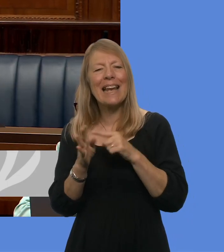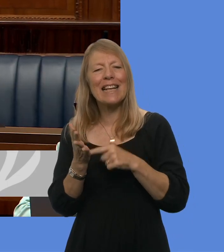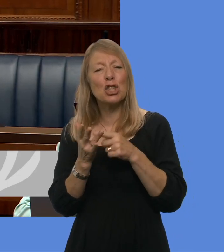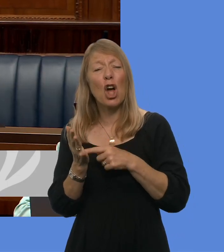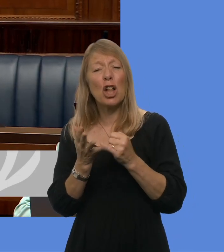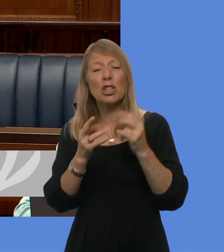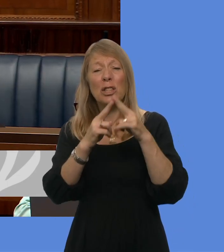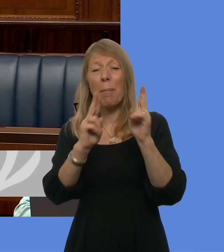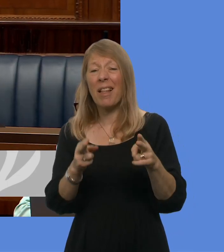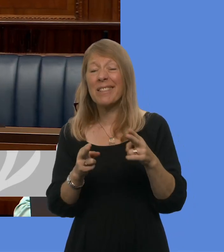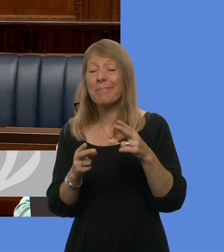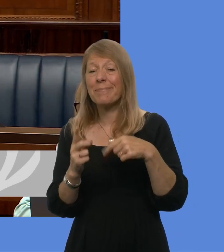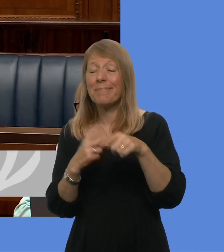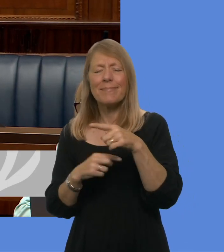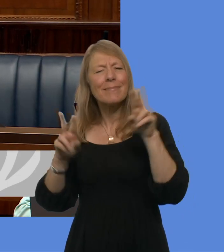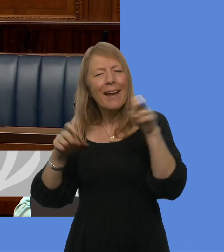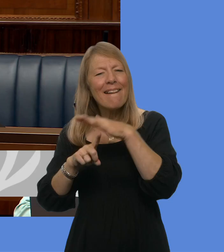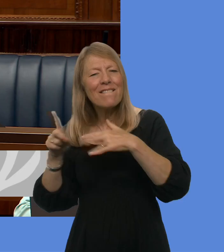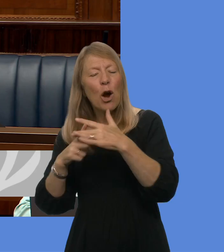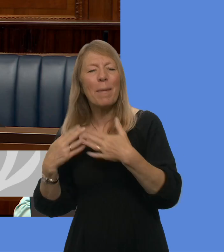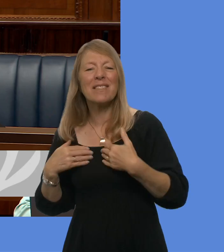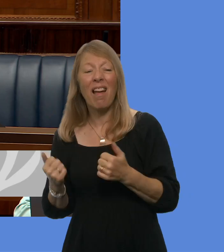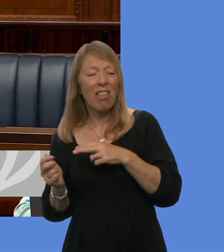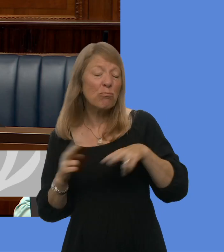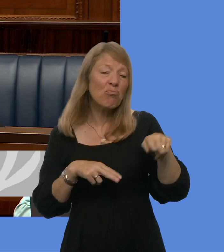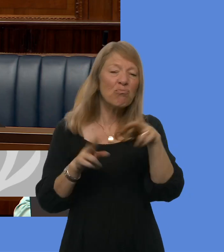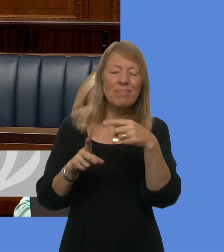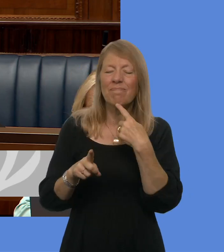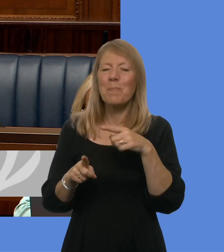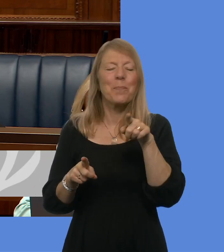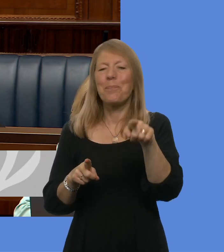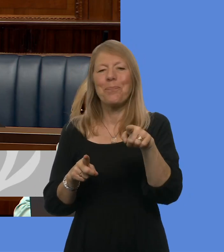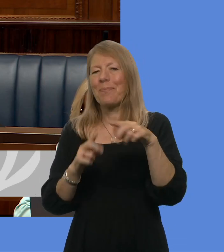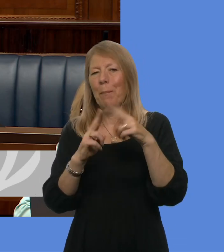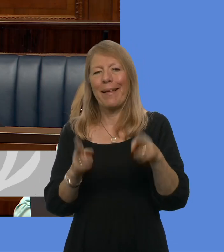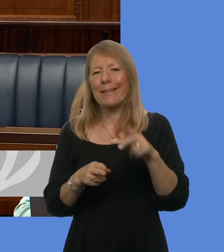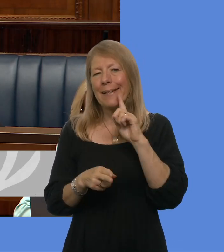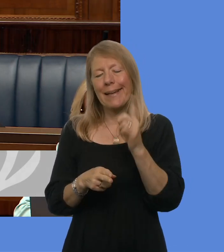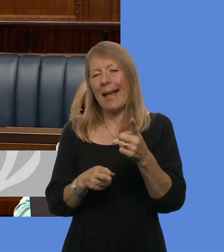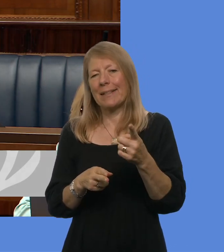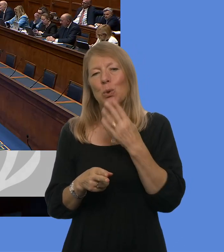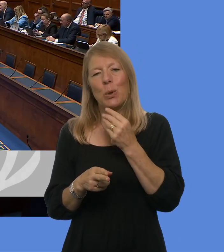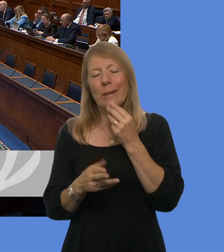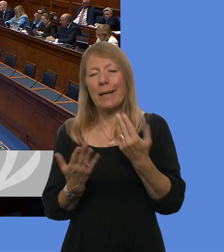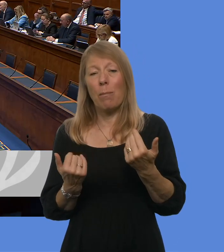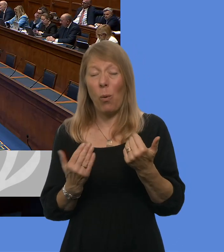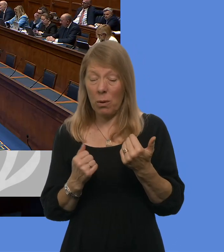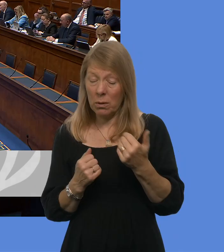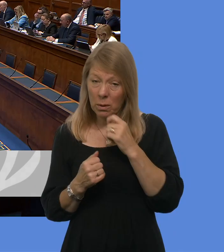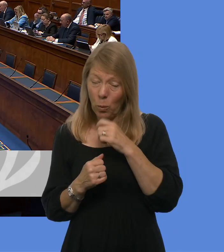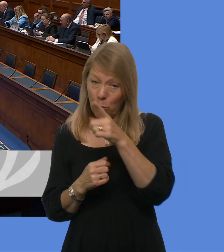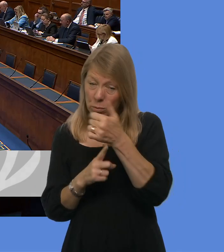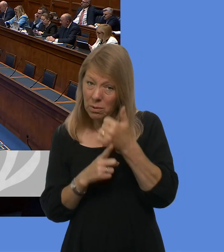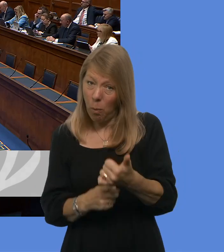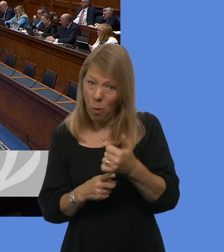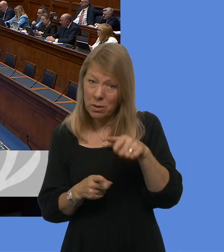So would you consider convening an urgent multi-agency meeting on site with the representatives of Tiny Tots in Clady, Armagh? The